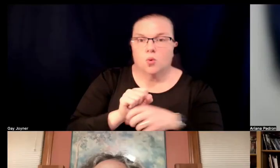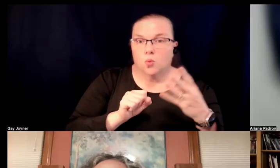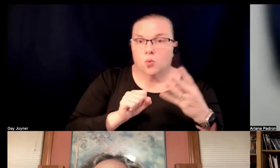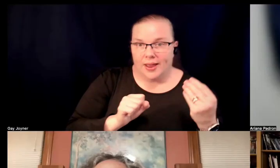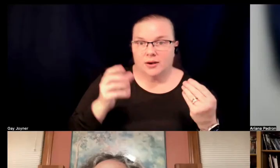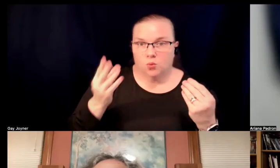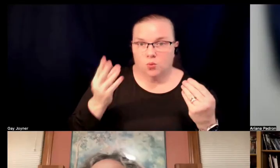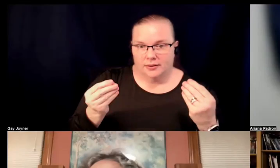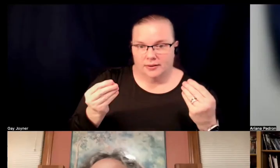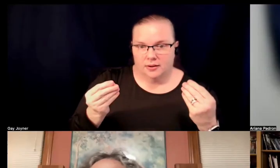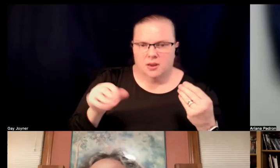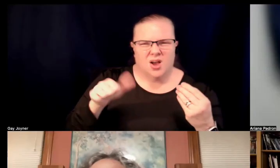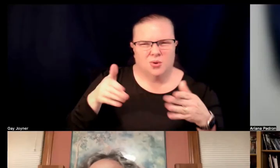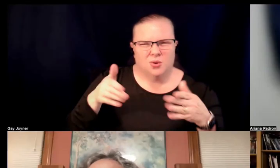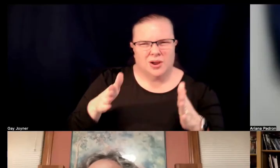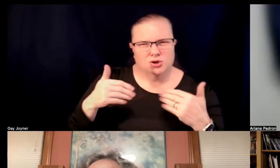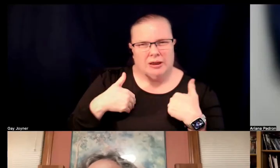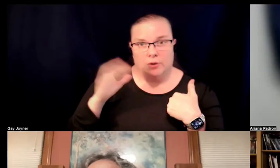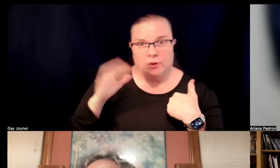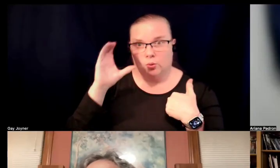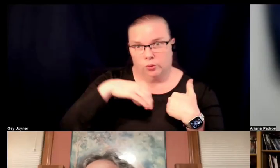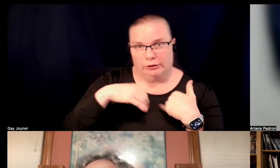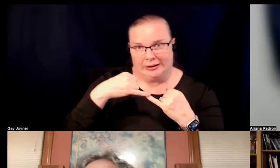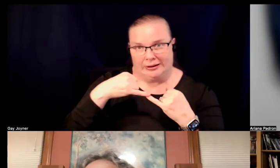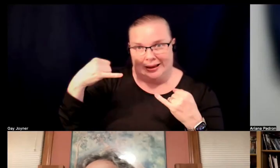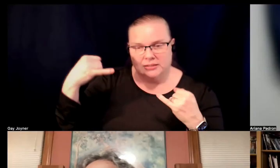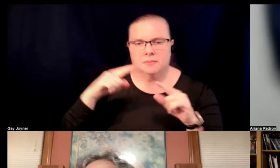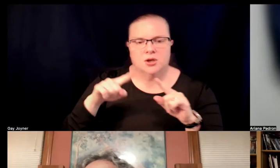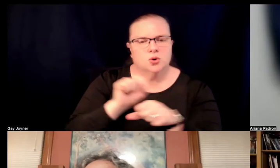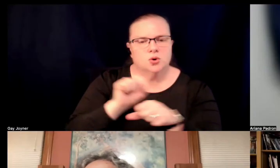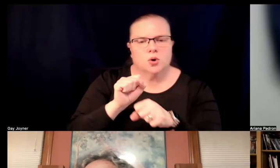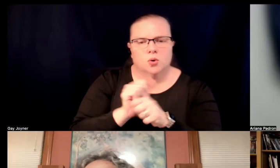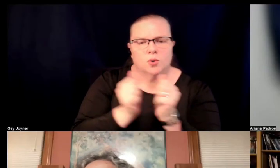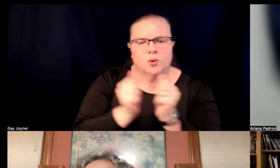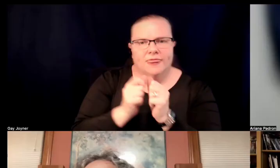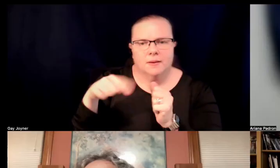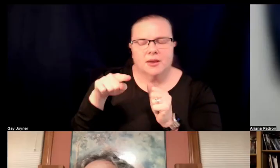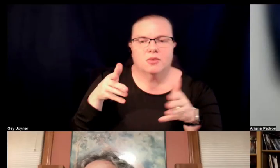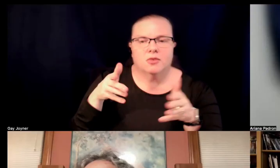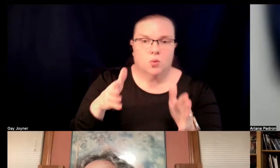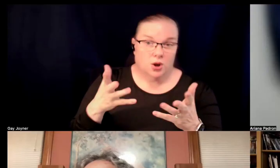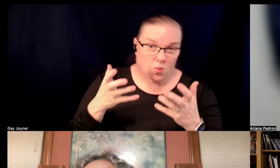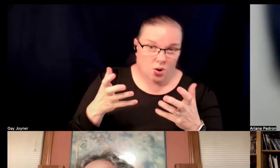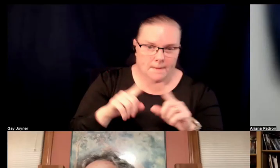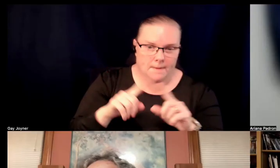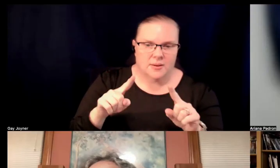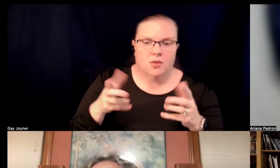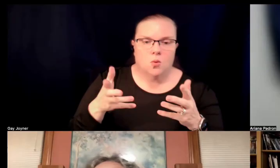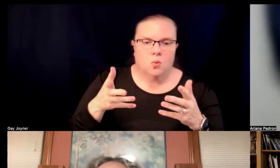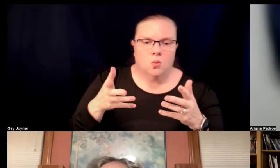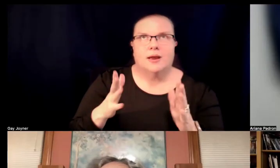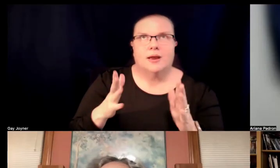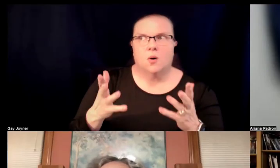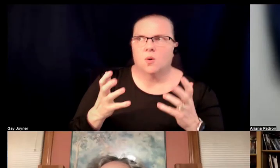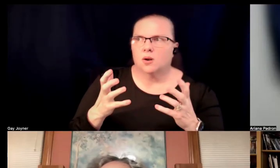those weird like lines Mhm. unless you work with them in the way that you wanted to. But the way I wanted to was just